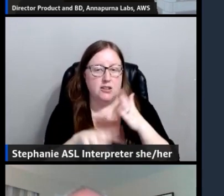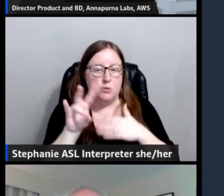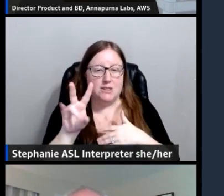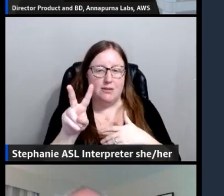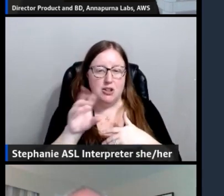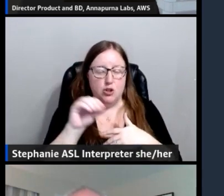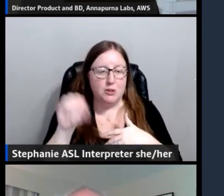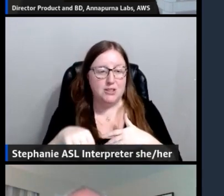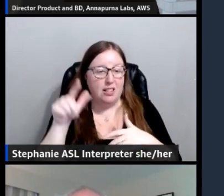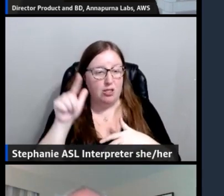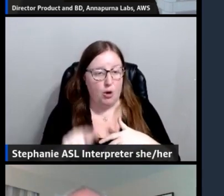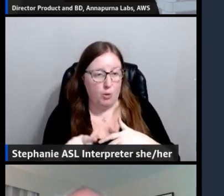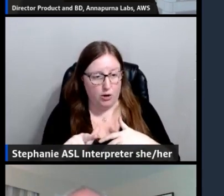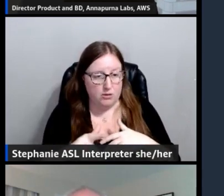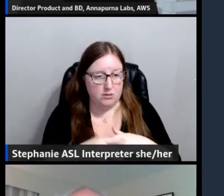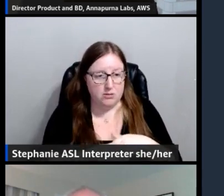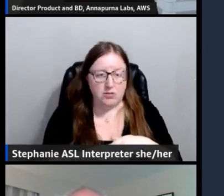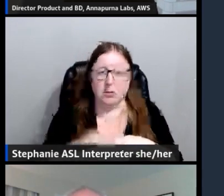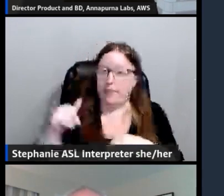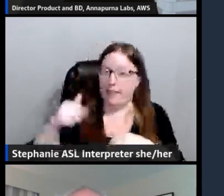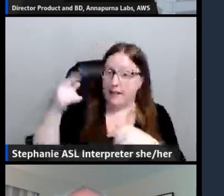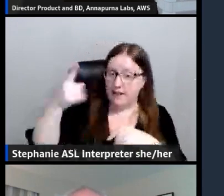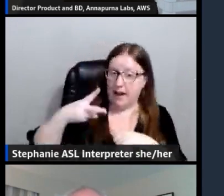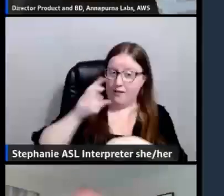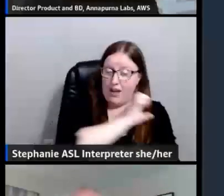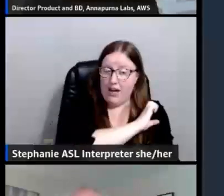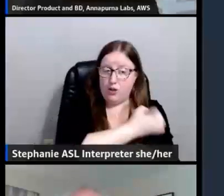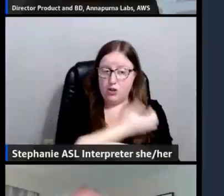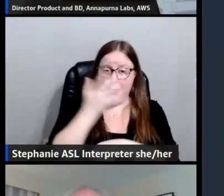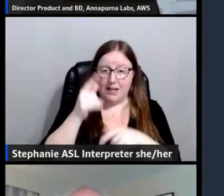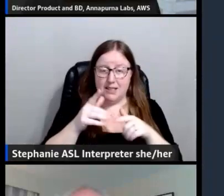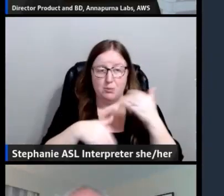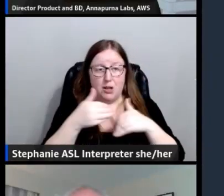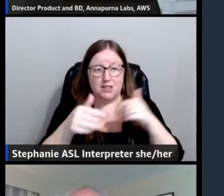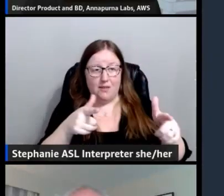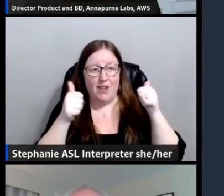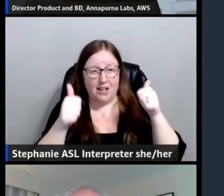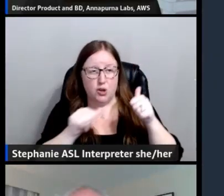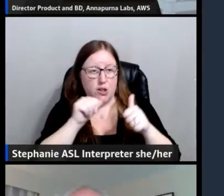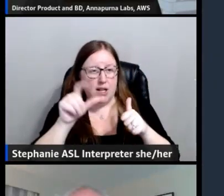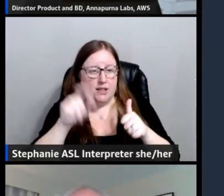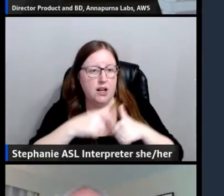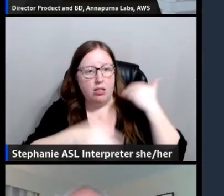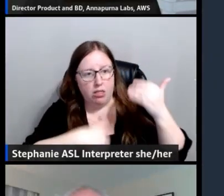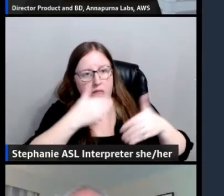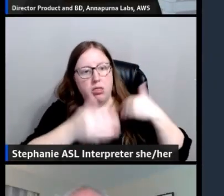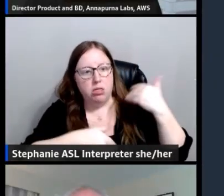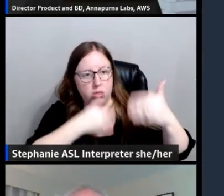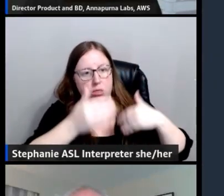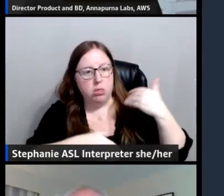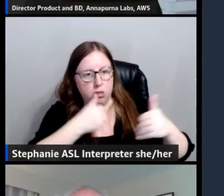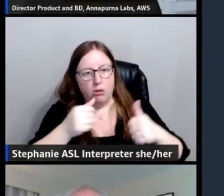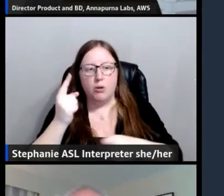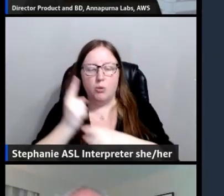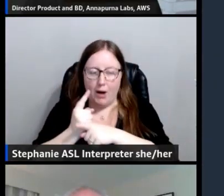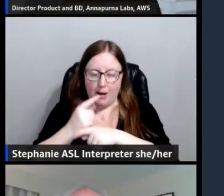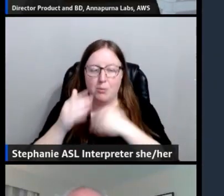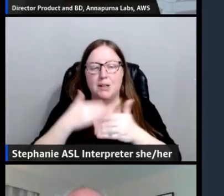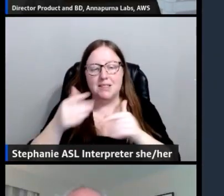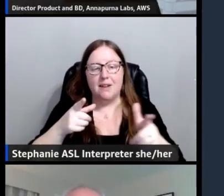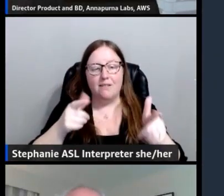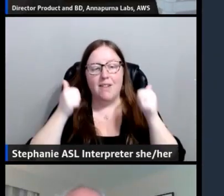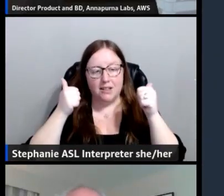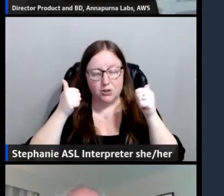lower. It's half the energy because it's processing faster, so it doesn't have to spend as much time processing, right? It's processing faster,